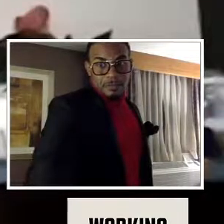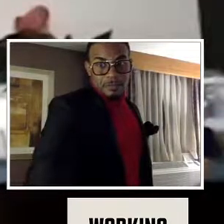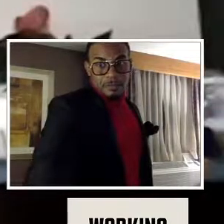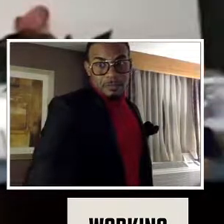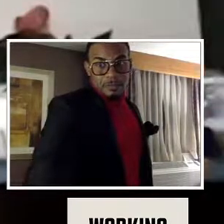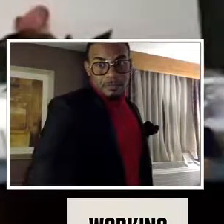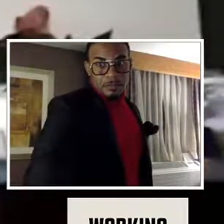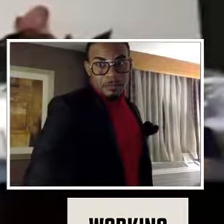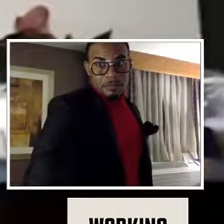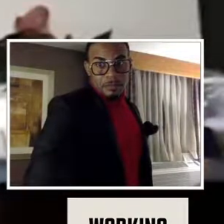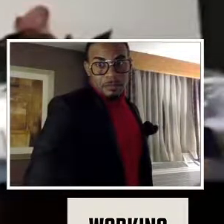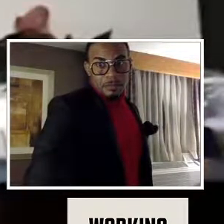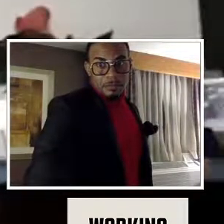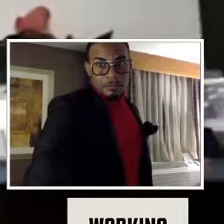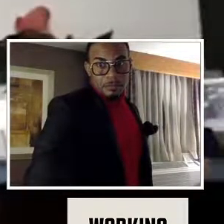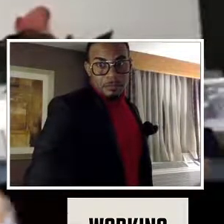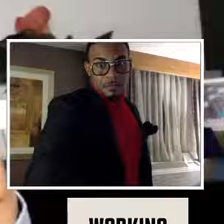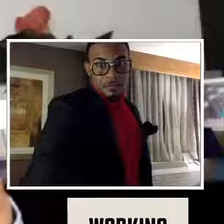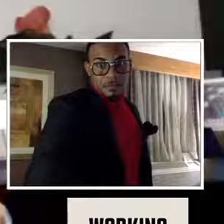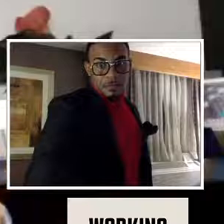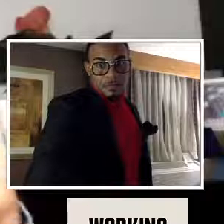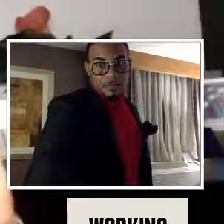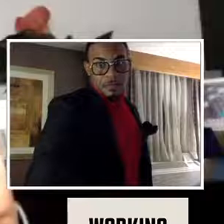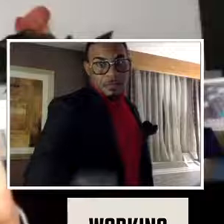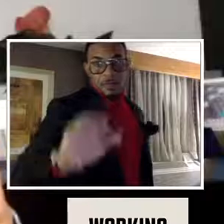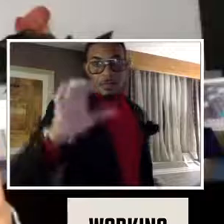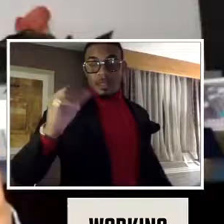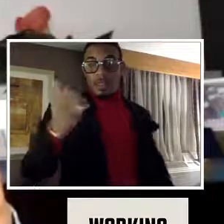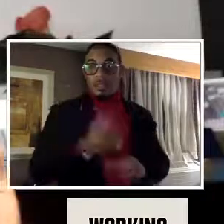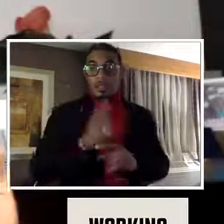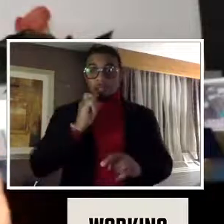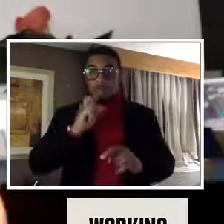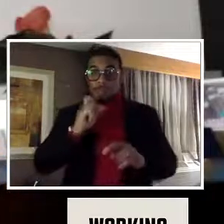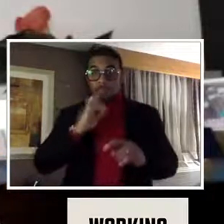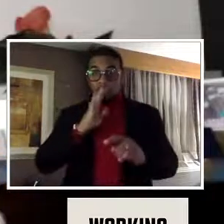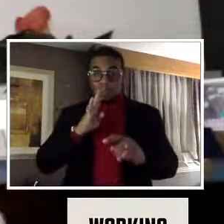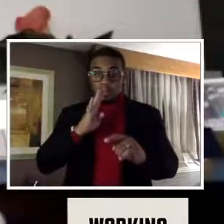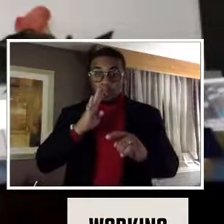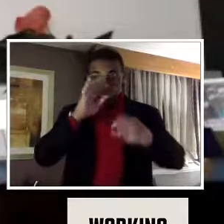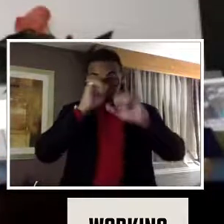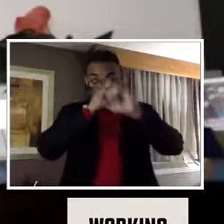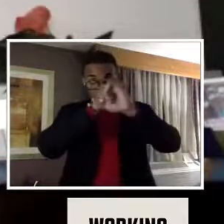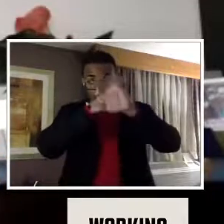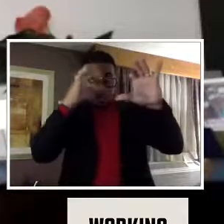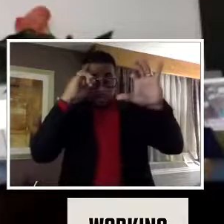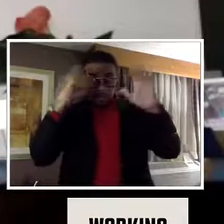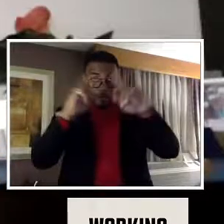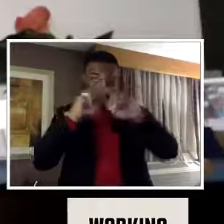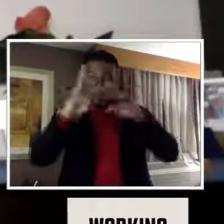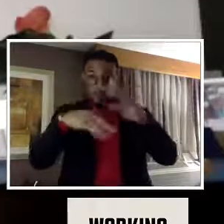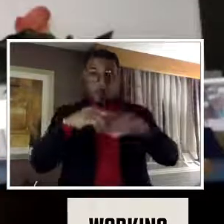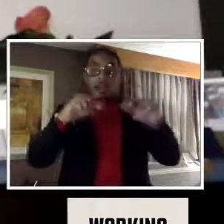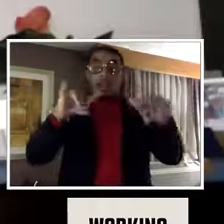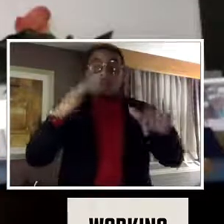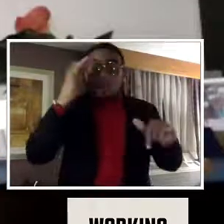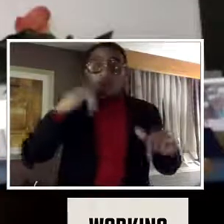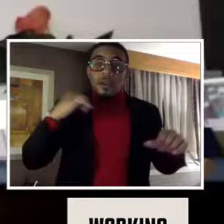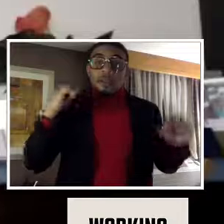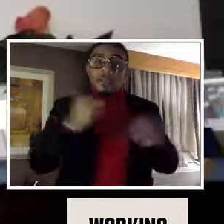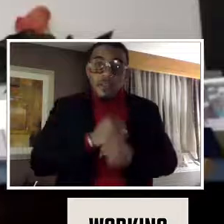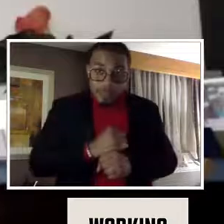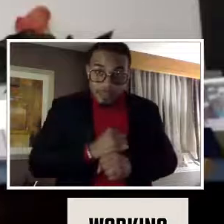was incredible. And everybody who just spoke painted a vision for a different world. This is why we